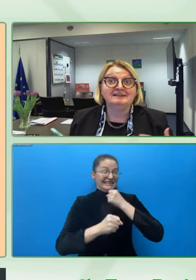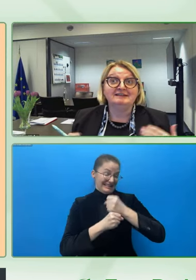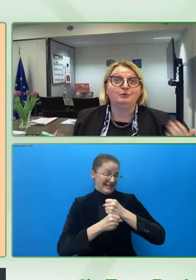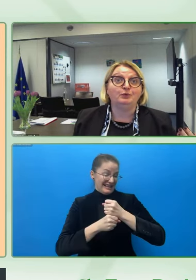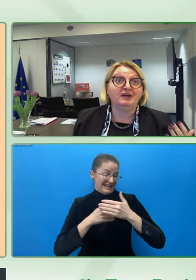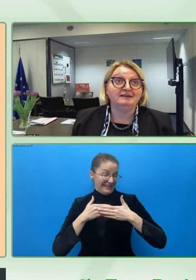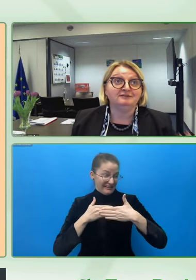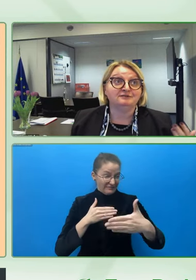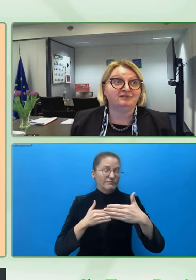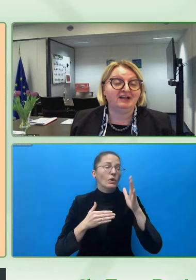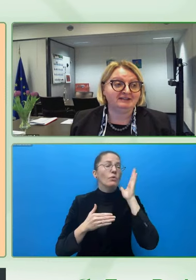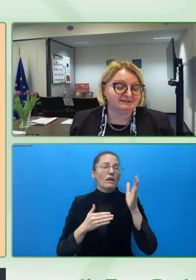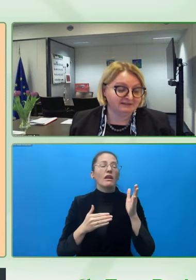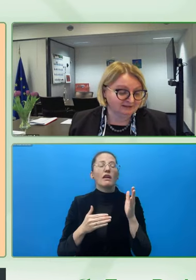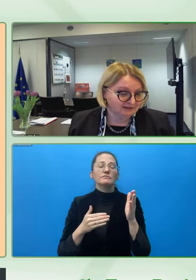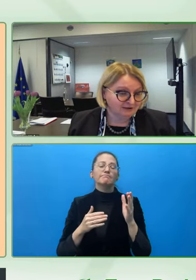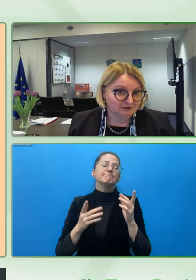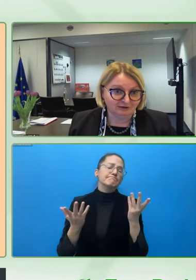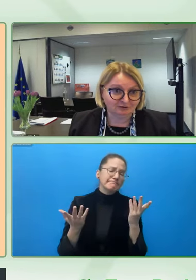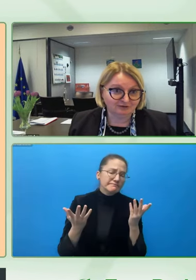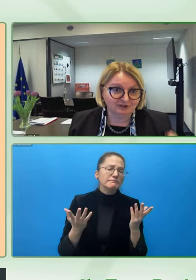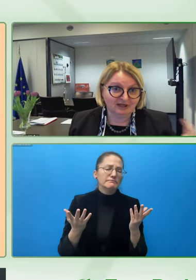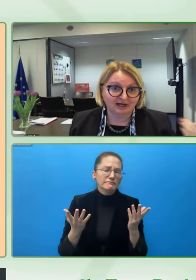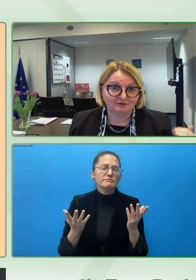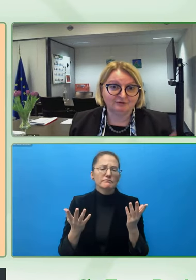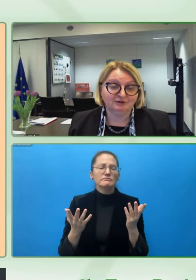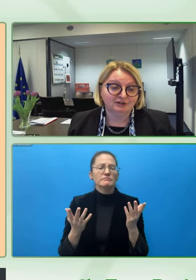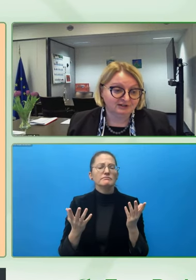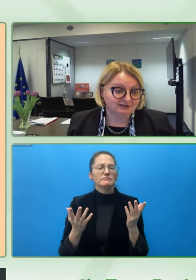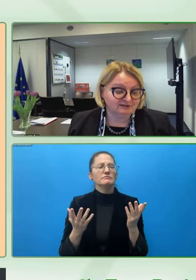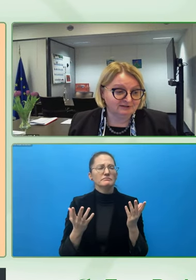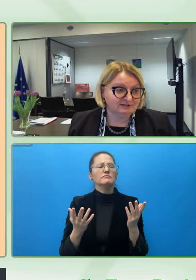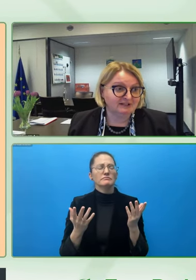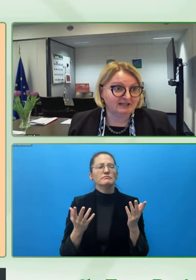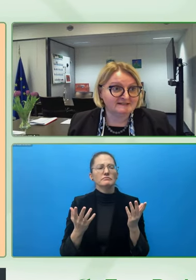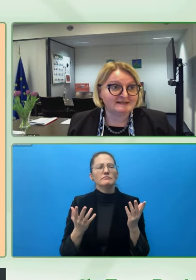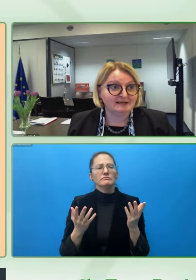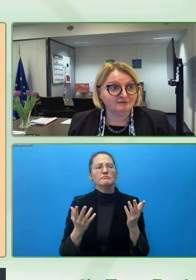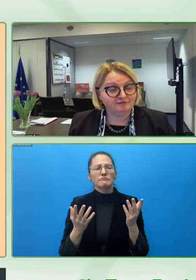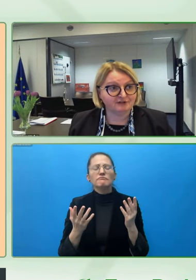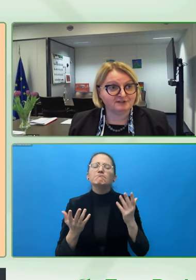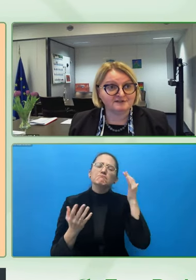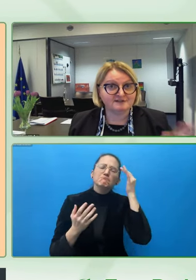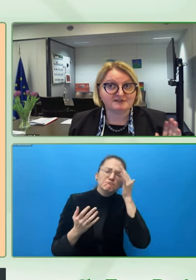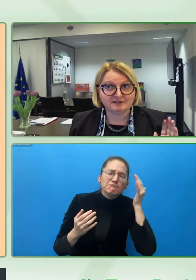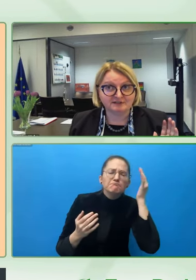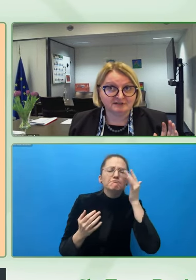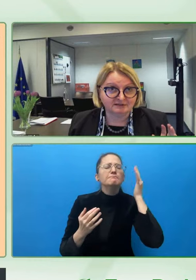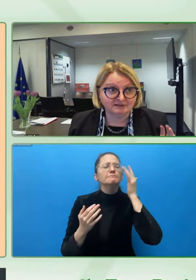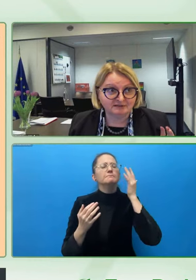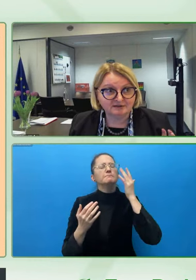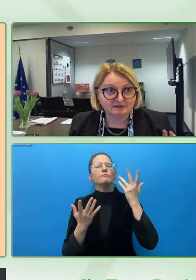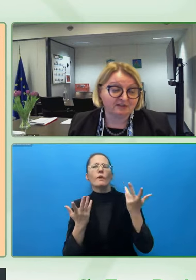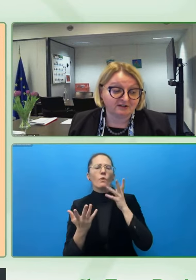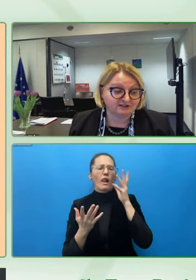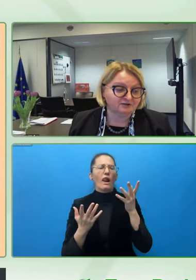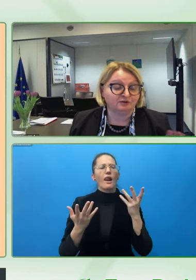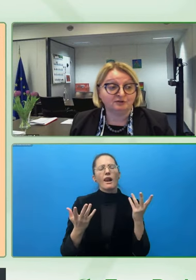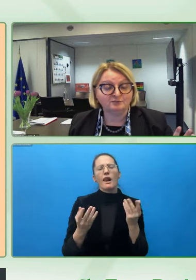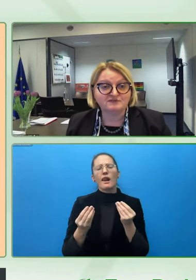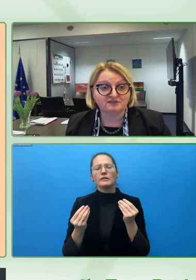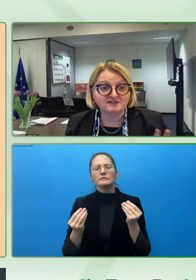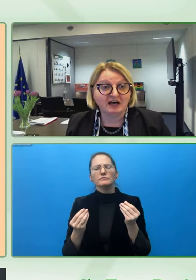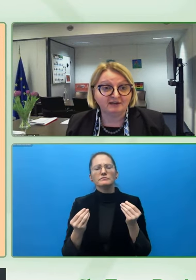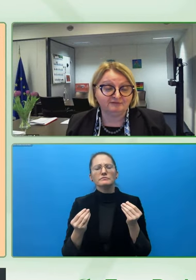and in a way reflecting on how the let's say first third